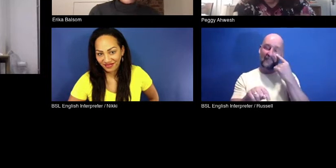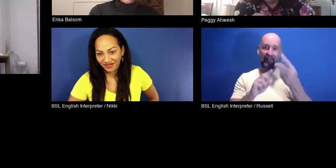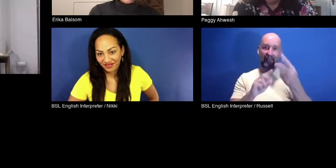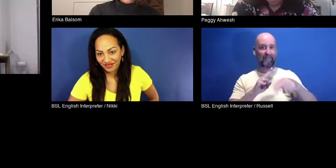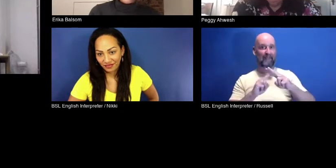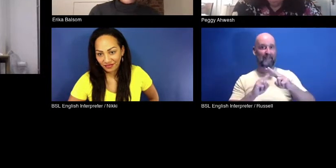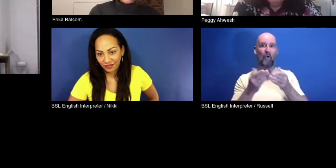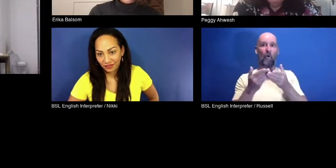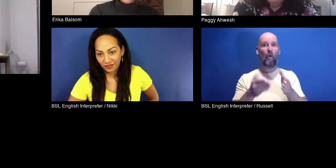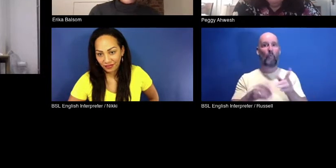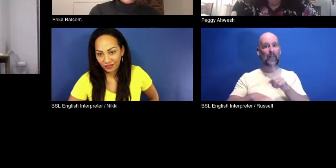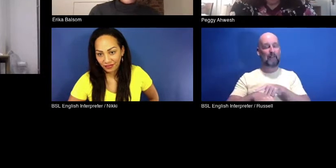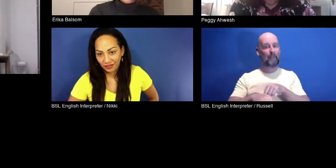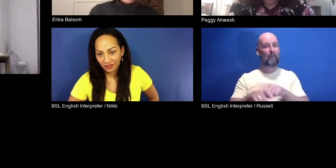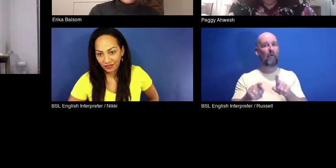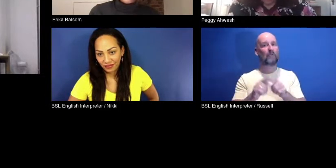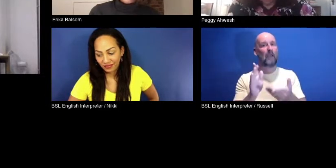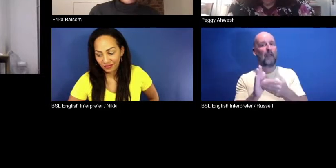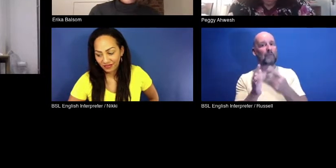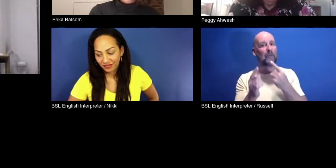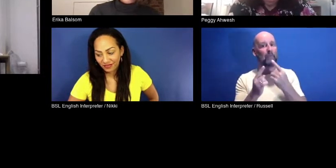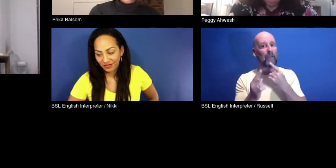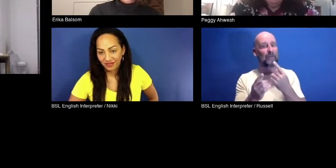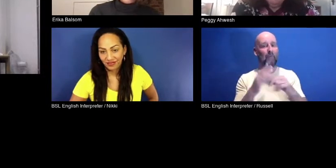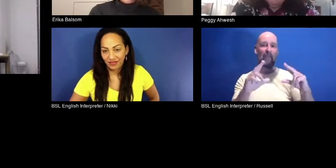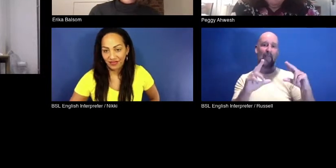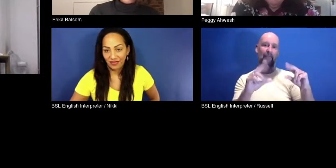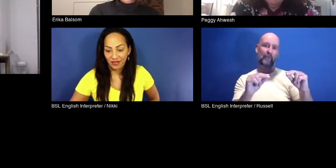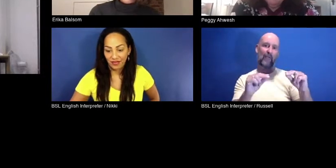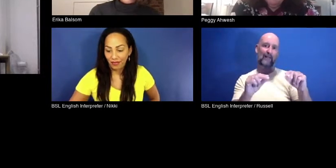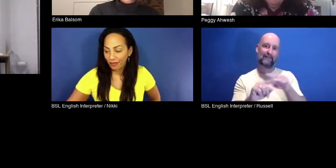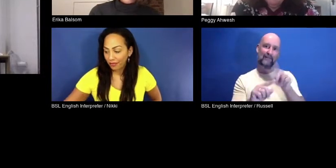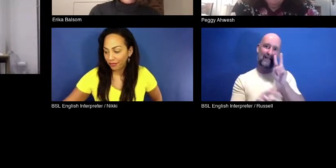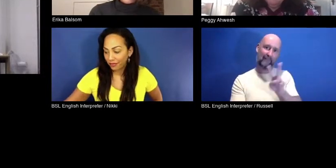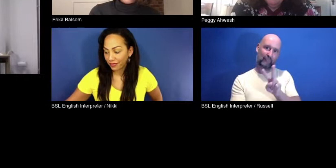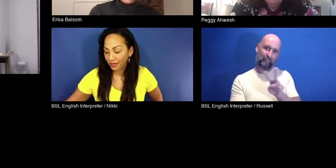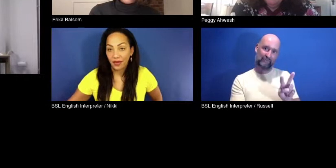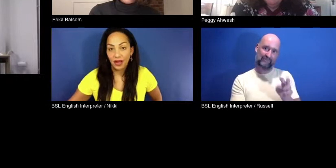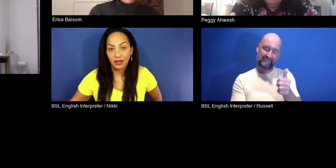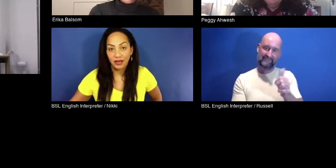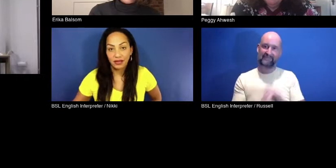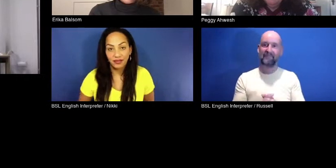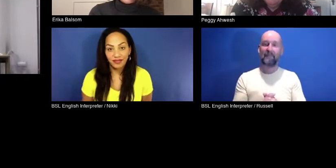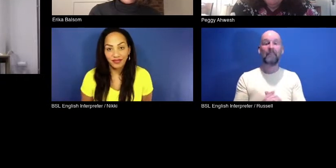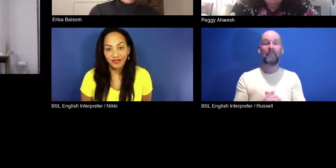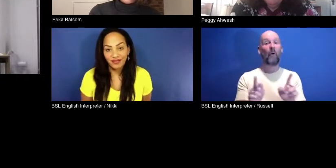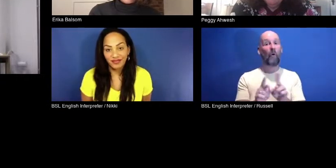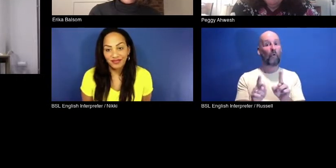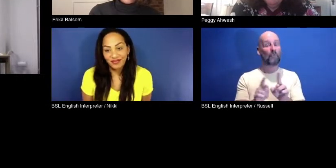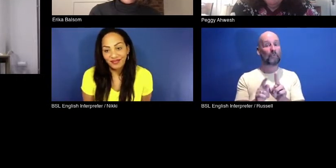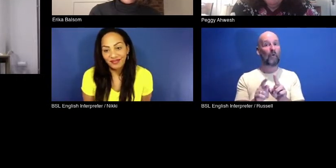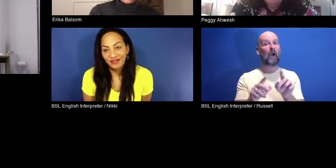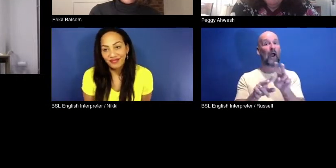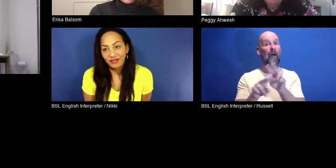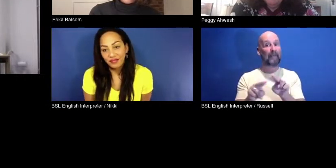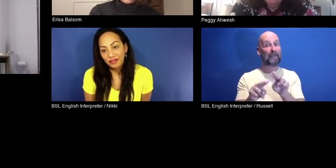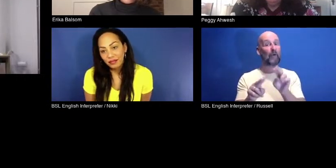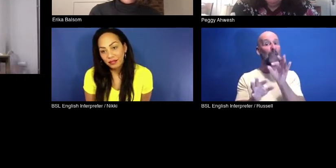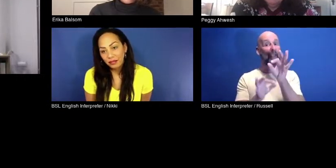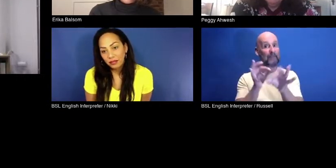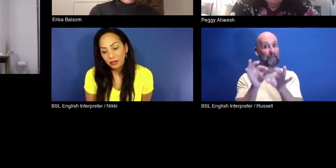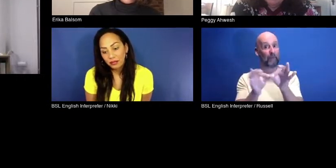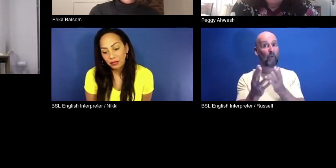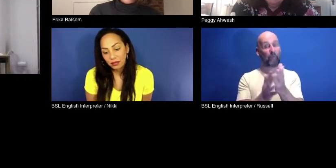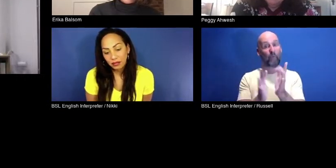opening hours and further information should be in the chat box now. And we also have a video interview with Peggy on our website and